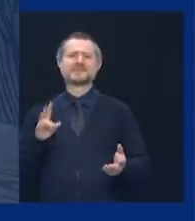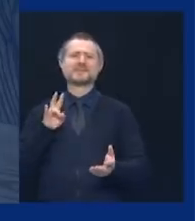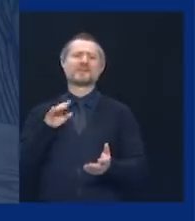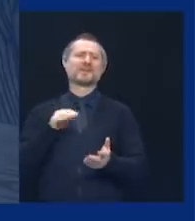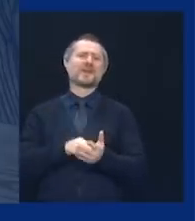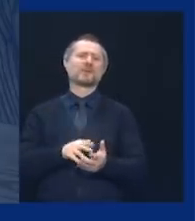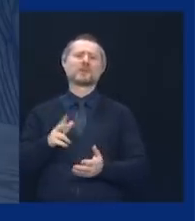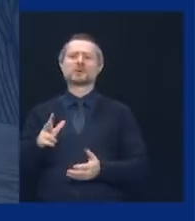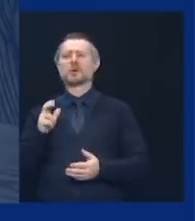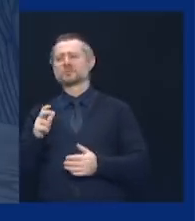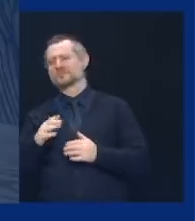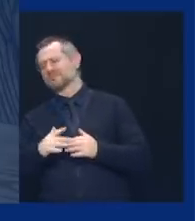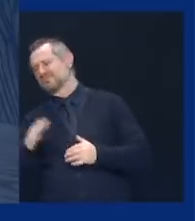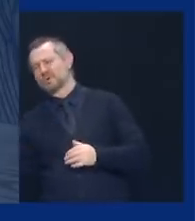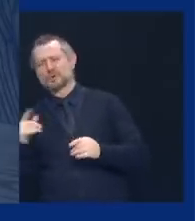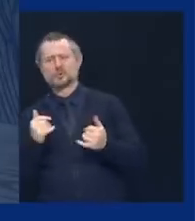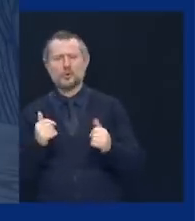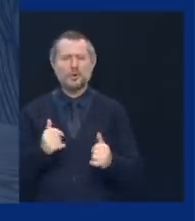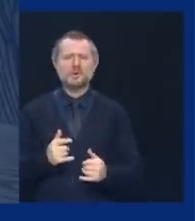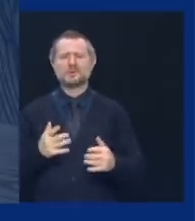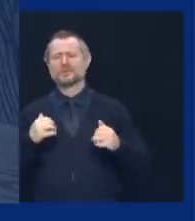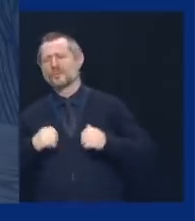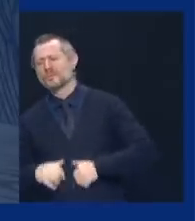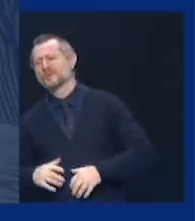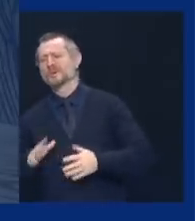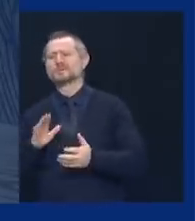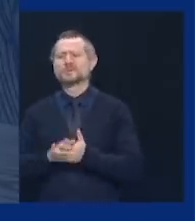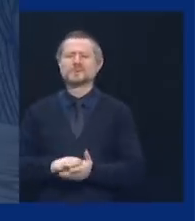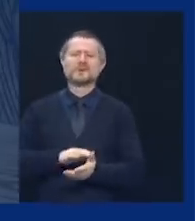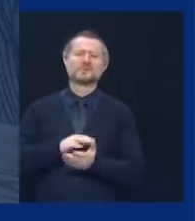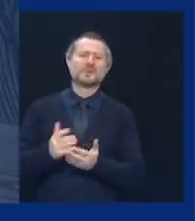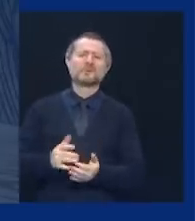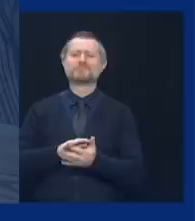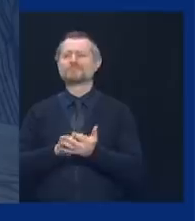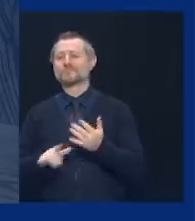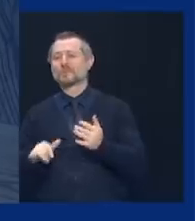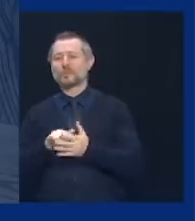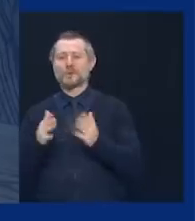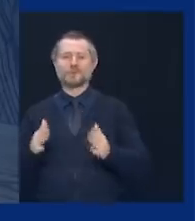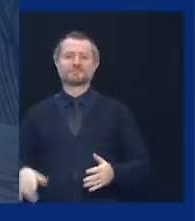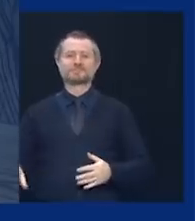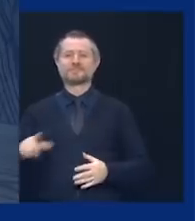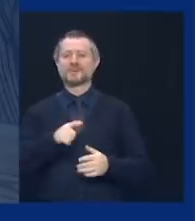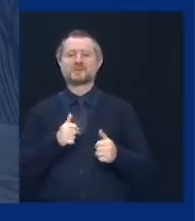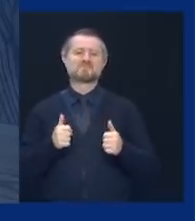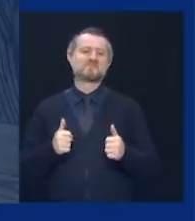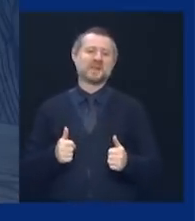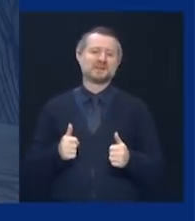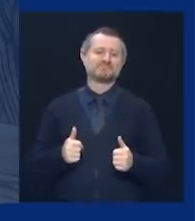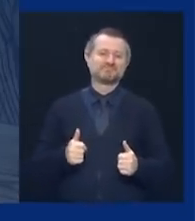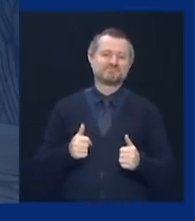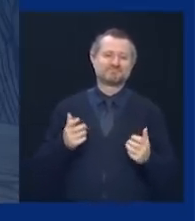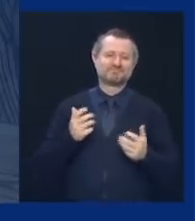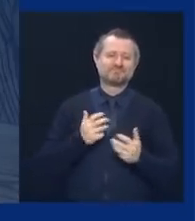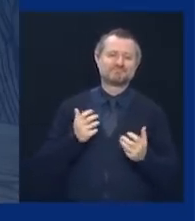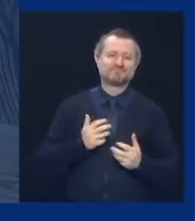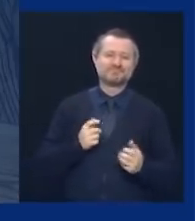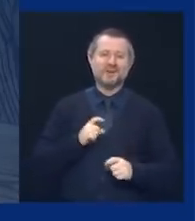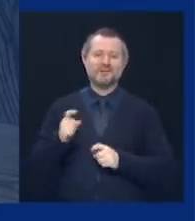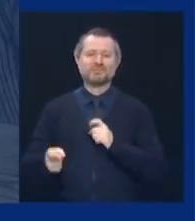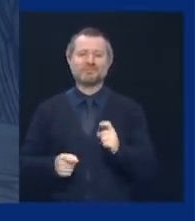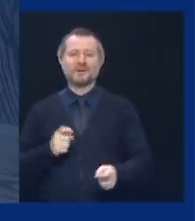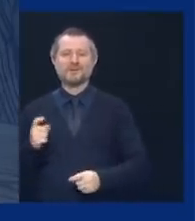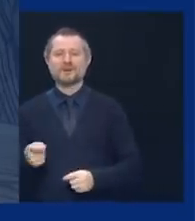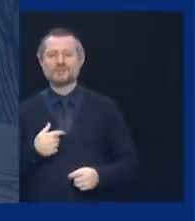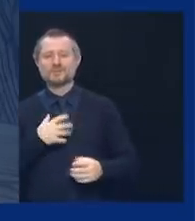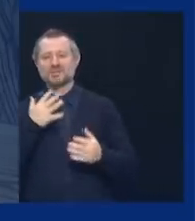school supplies. New Yorkers are the best, even with everything that's going on. They were so generous, and we want to thank them all. We want to